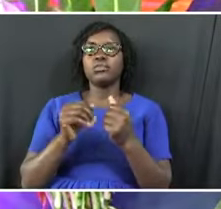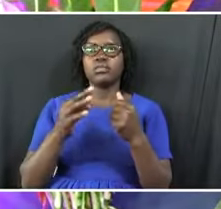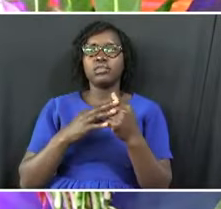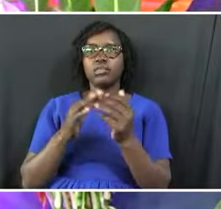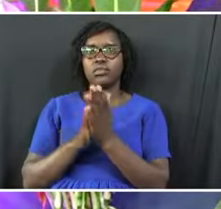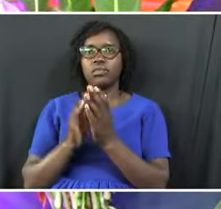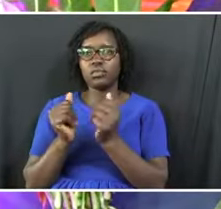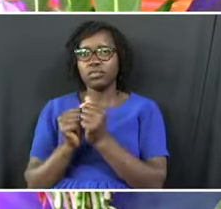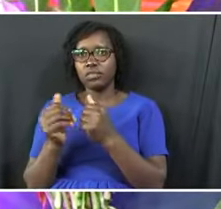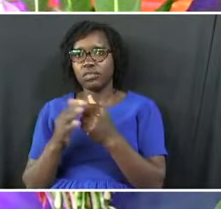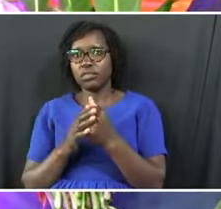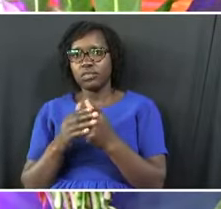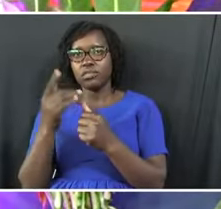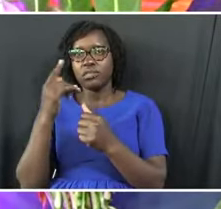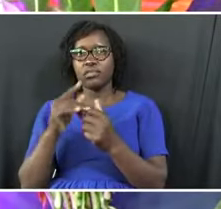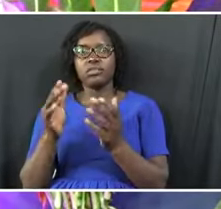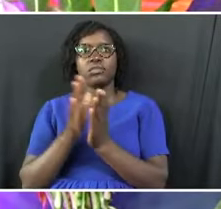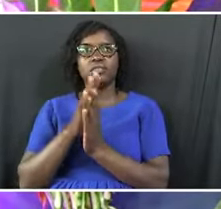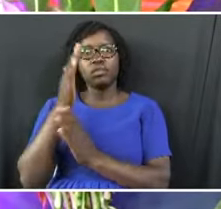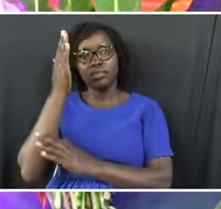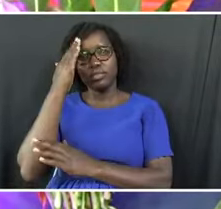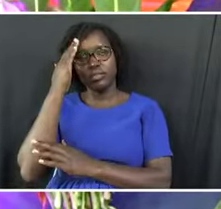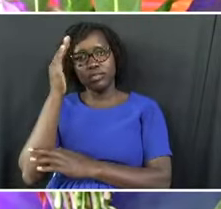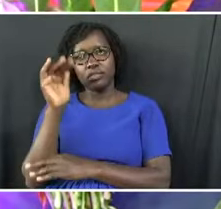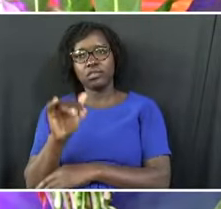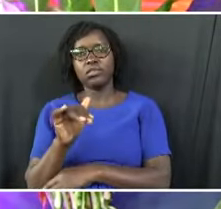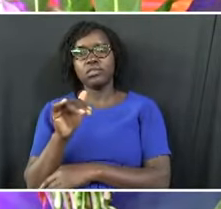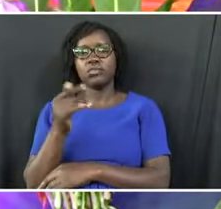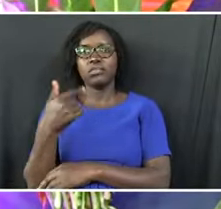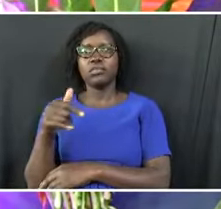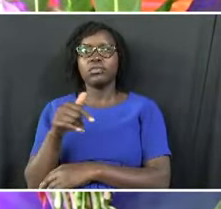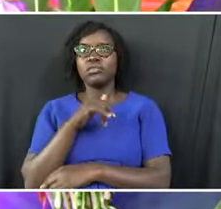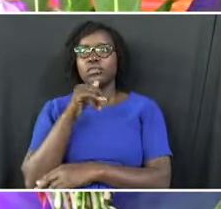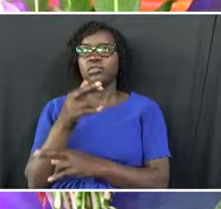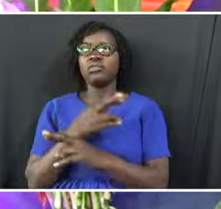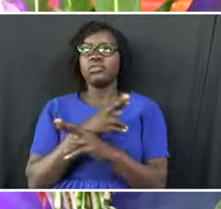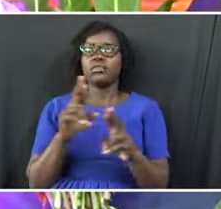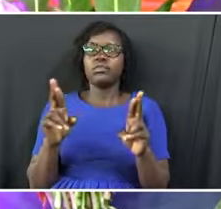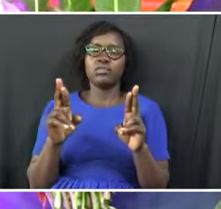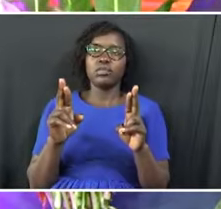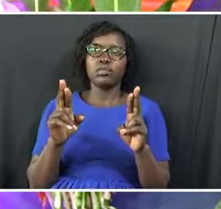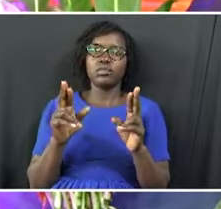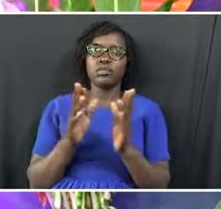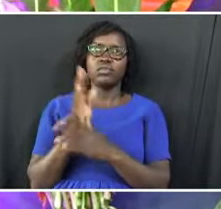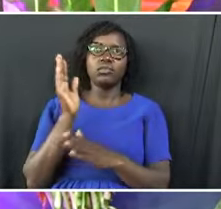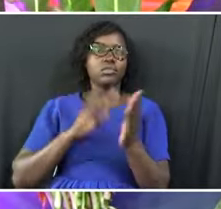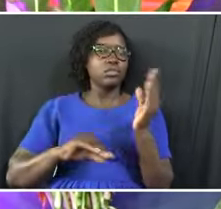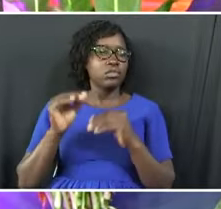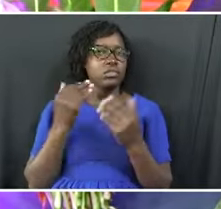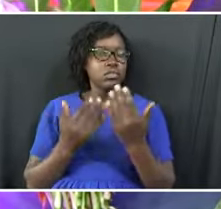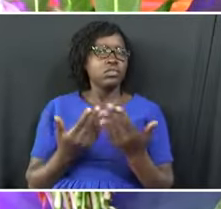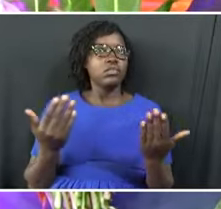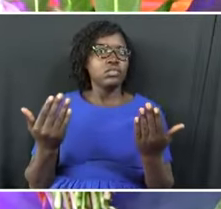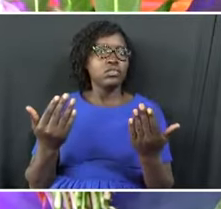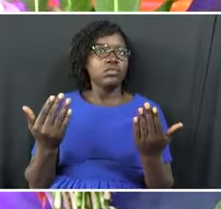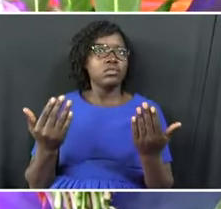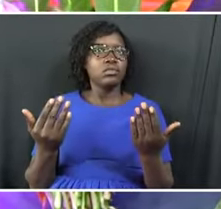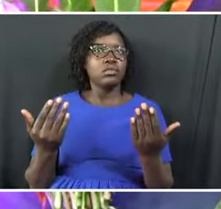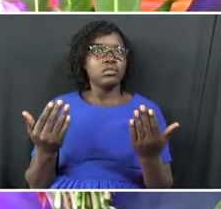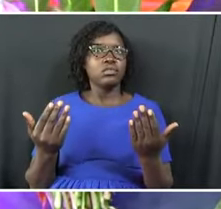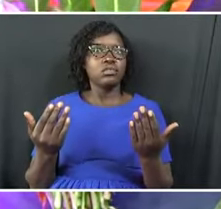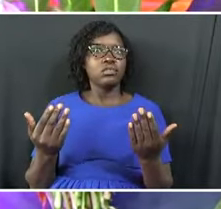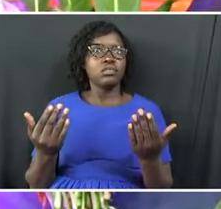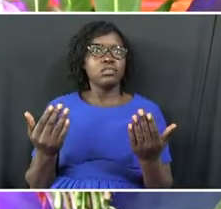Bible says, for as much as you know that we are not redeemed with corruptible things, and let me add by